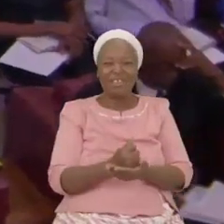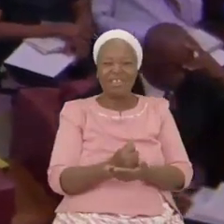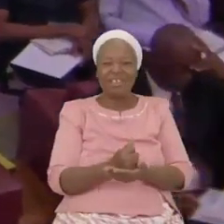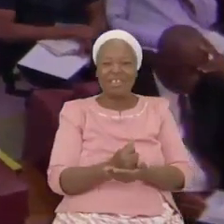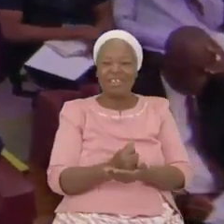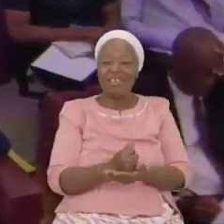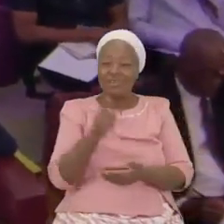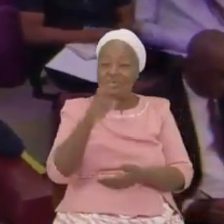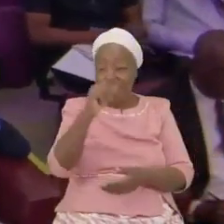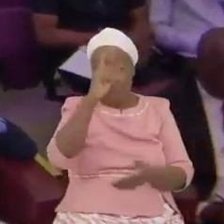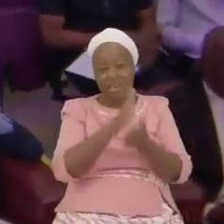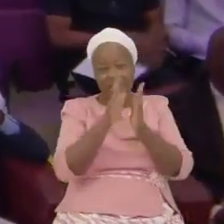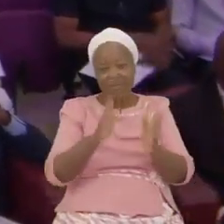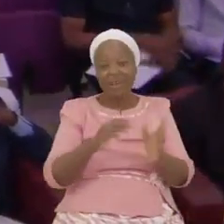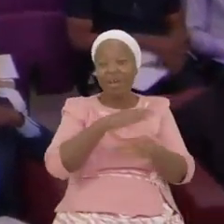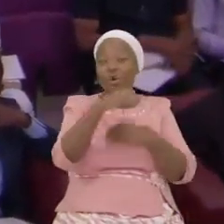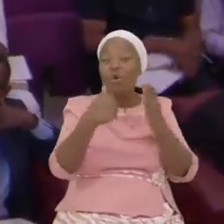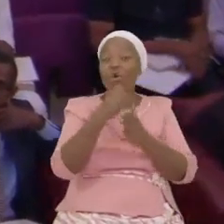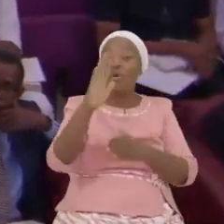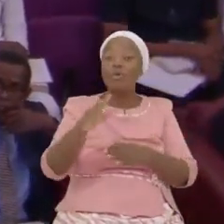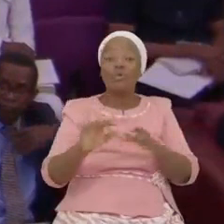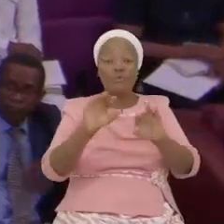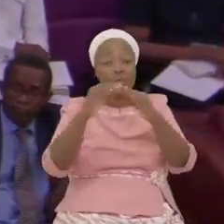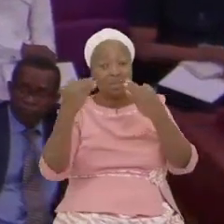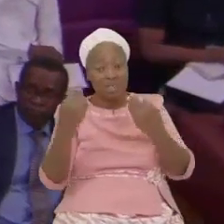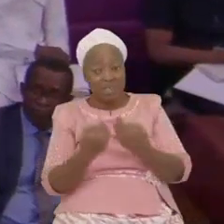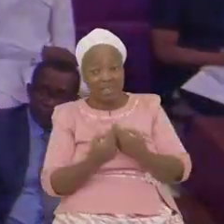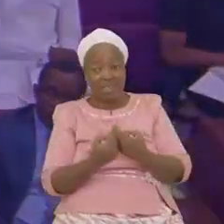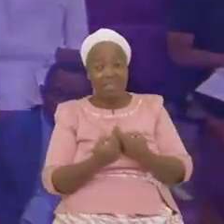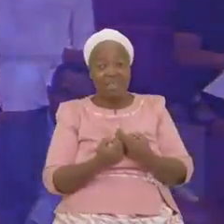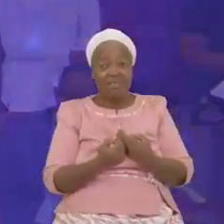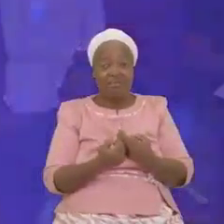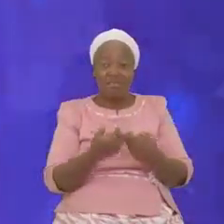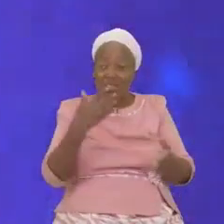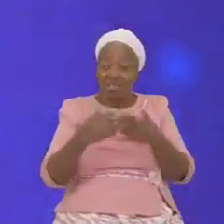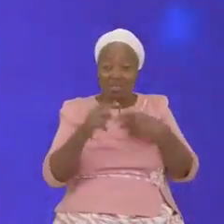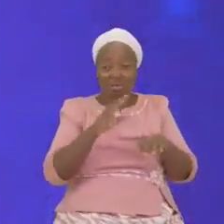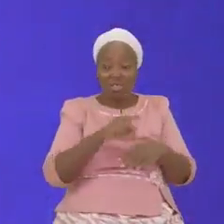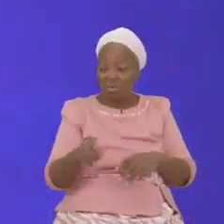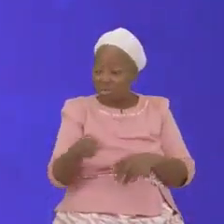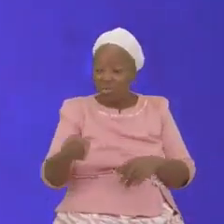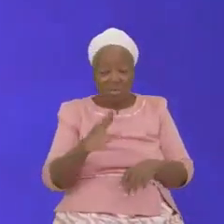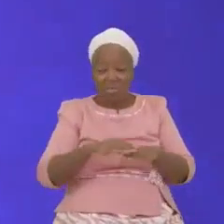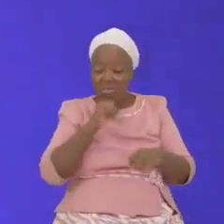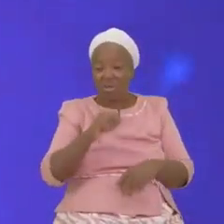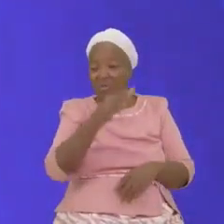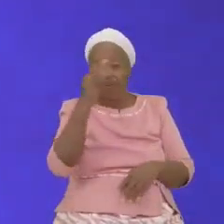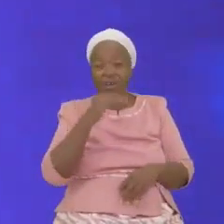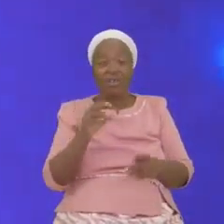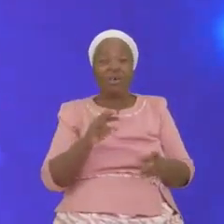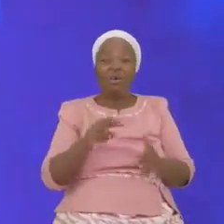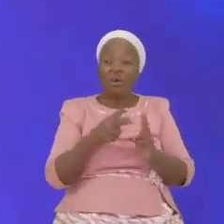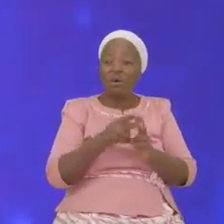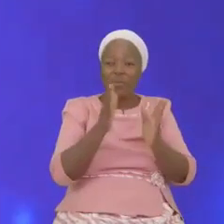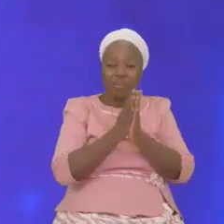You're a believer, all your households, even if they don't fast, they don't pray, the Lord has